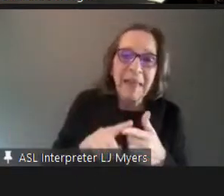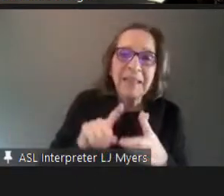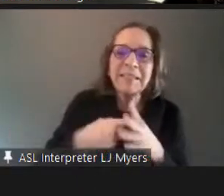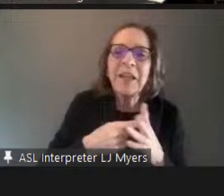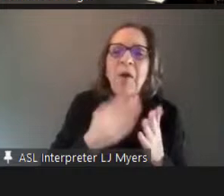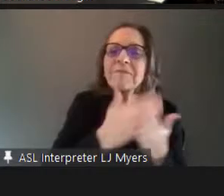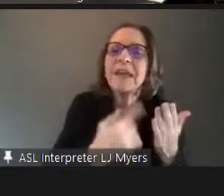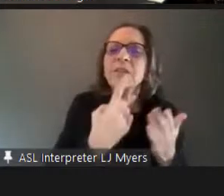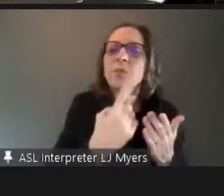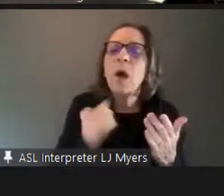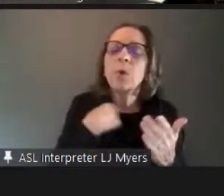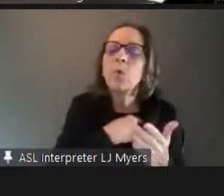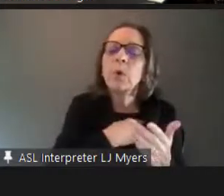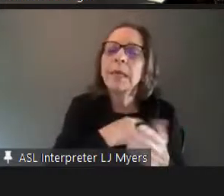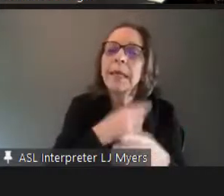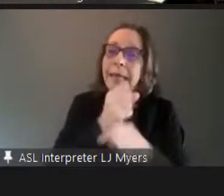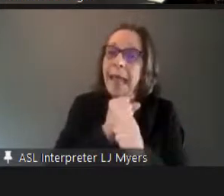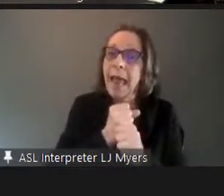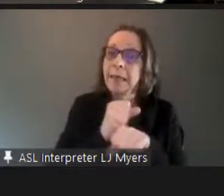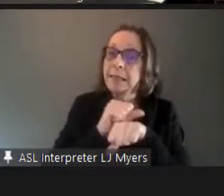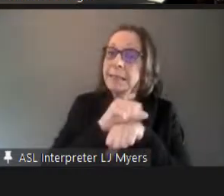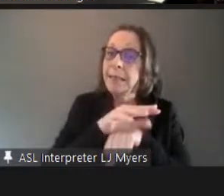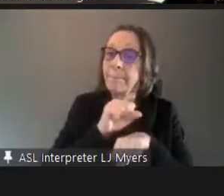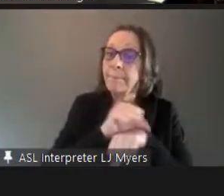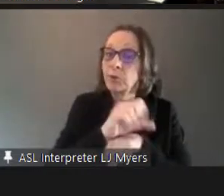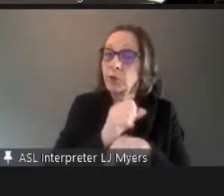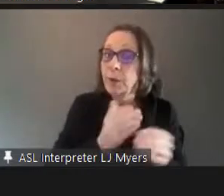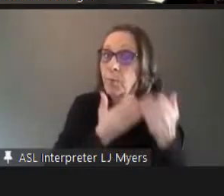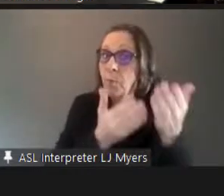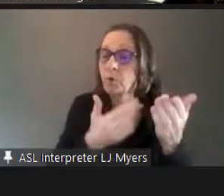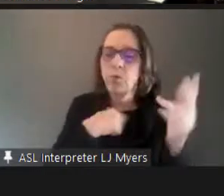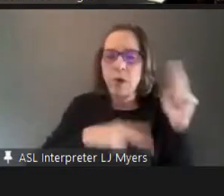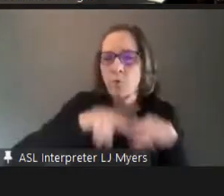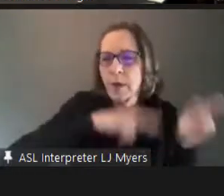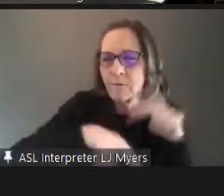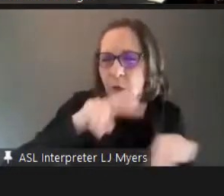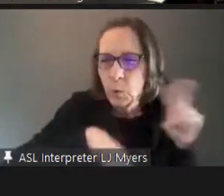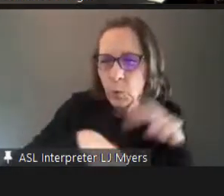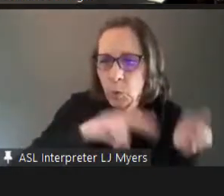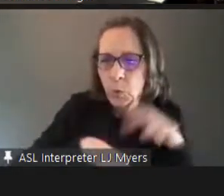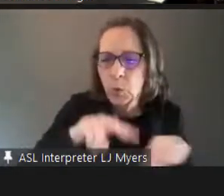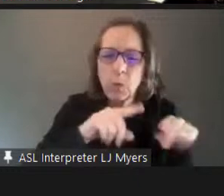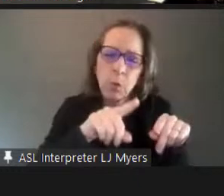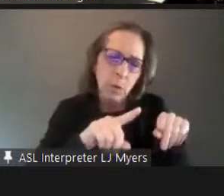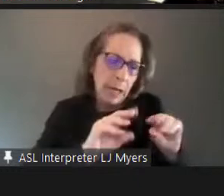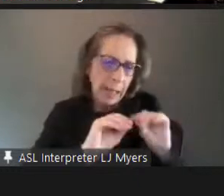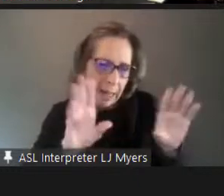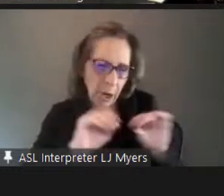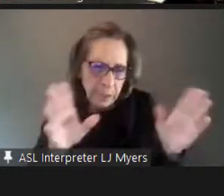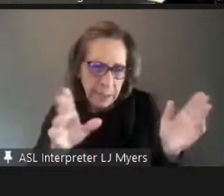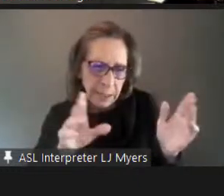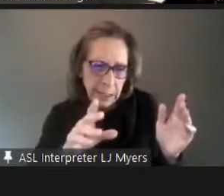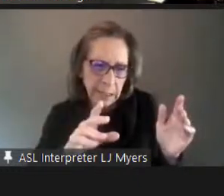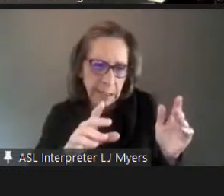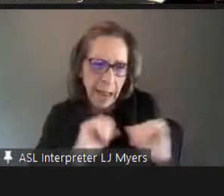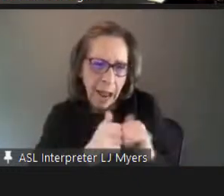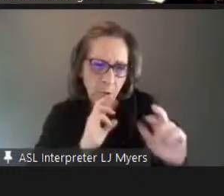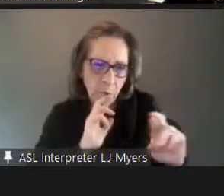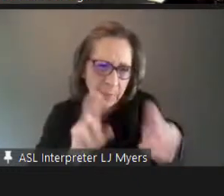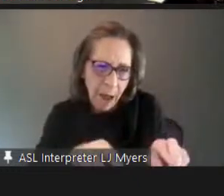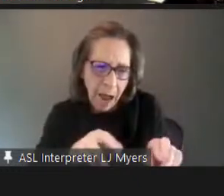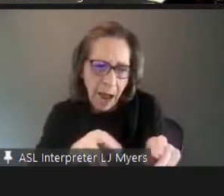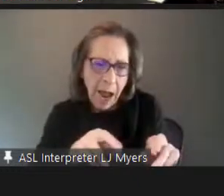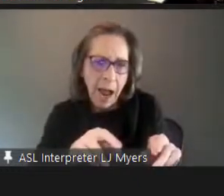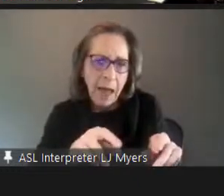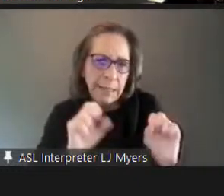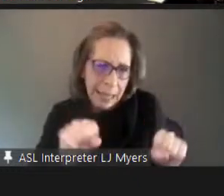the initial submissions from the companies. We'll review those initial submissions basically for clarity, responsiveness, feasibility. Do